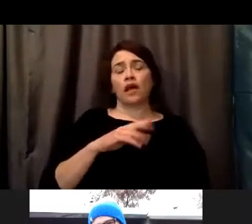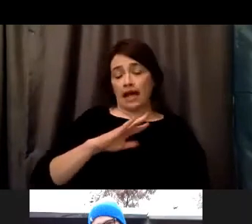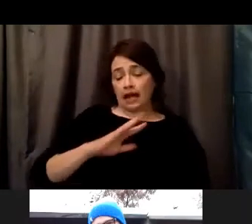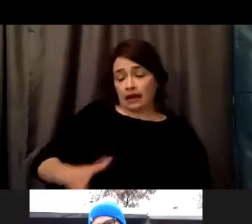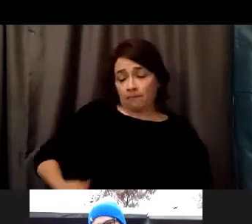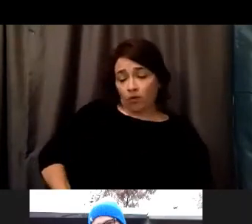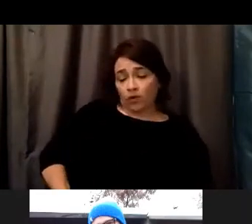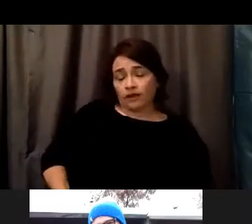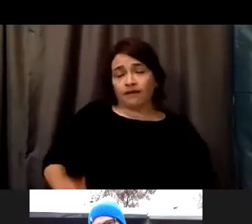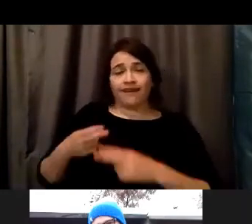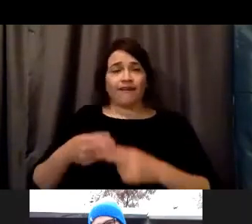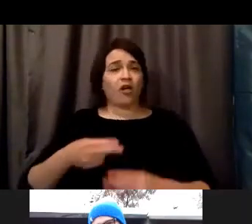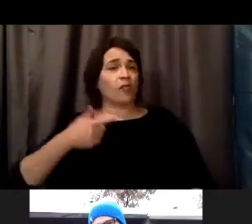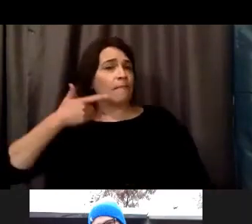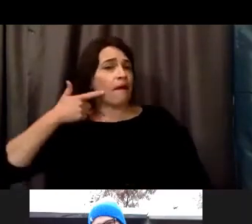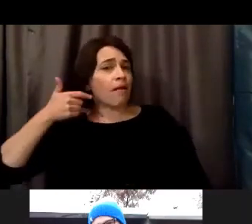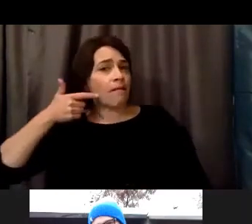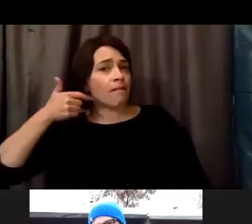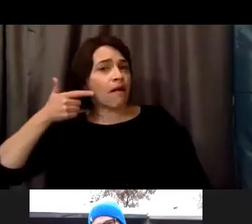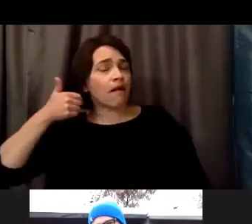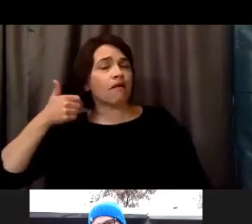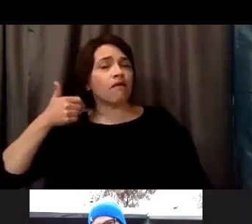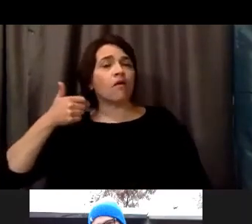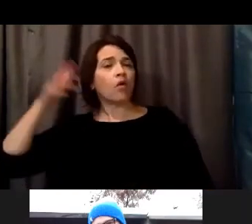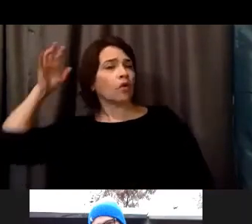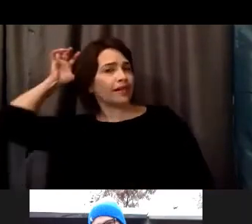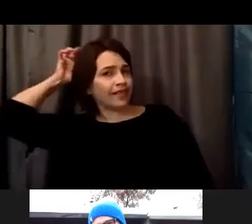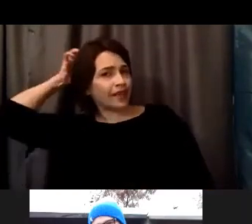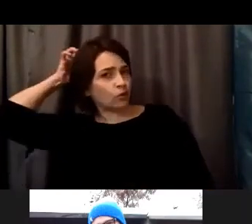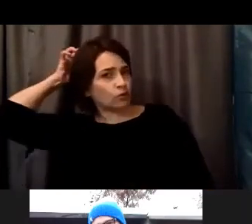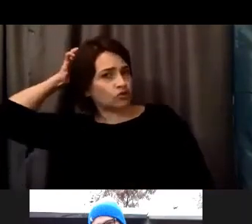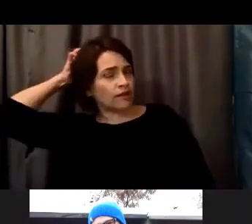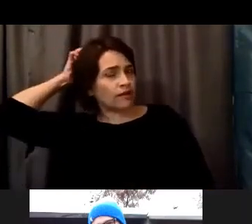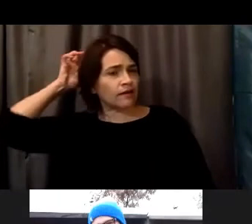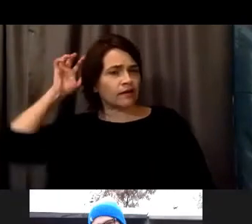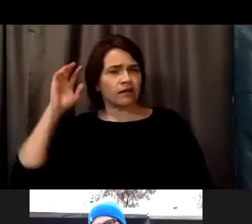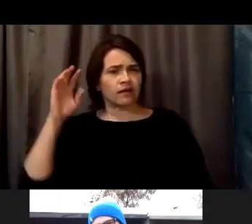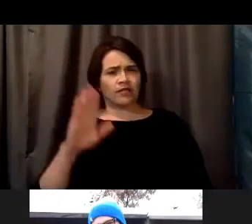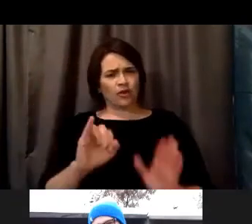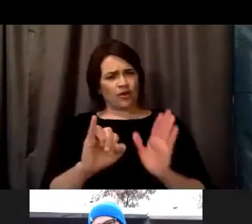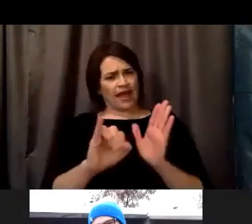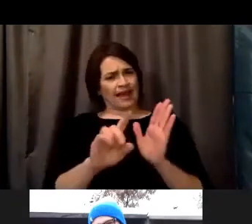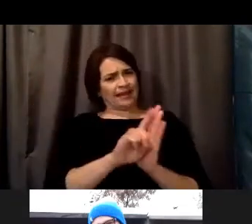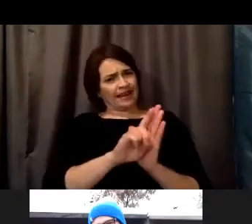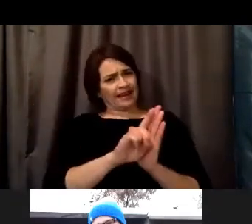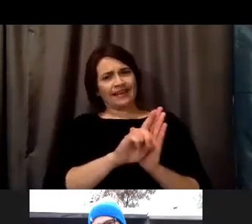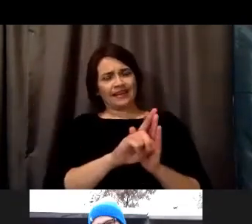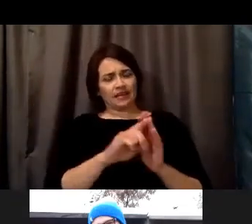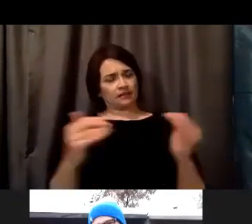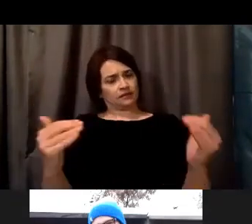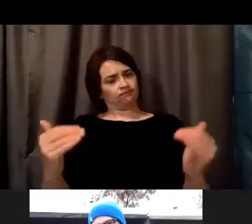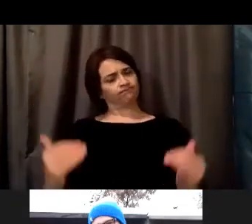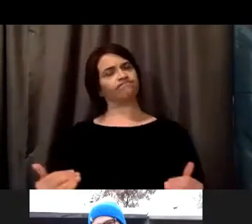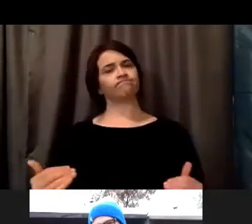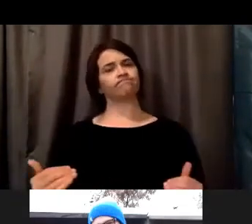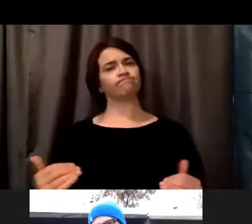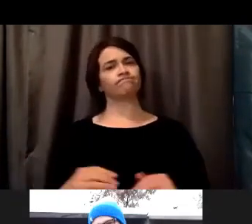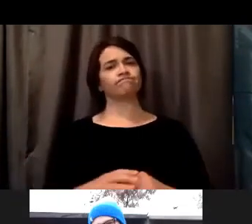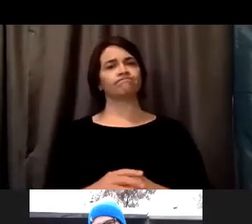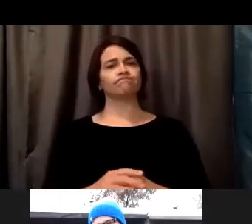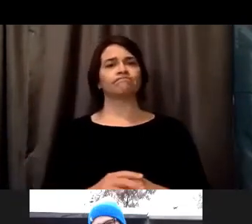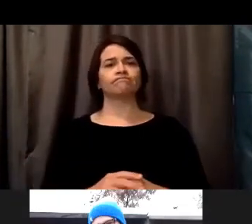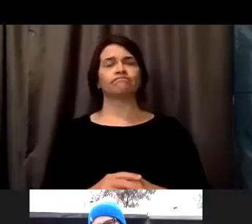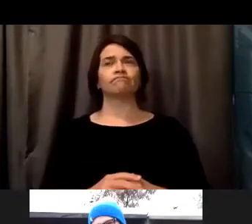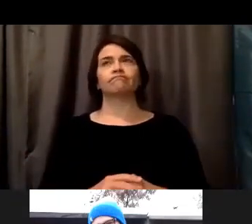it sort of dilutes the value of the person's identity. It's almost as if I were to